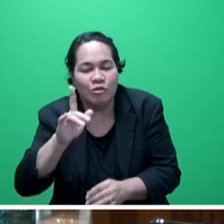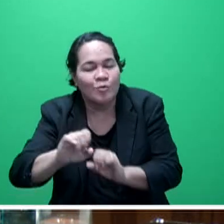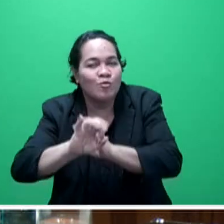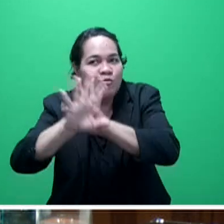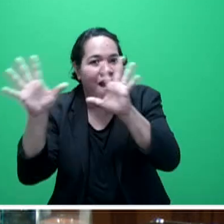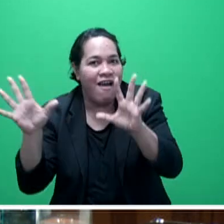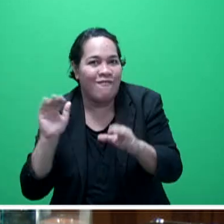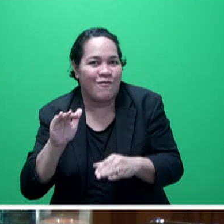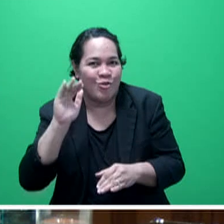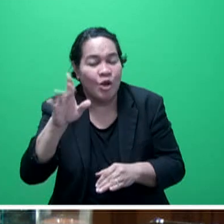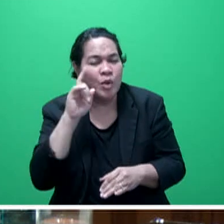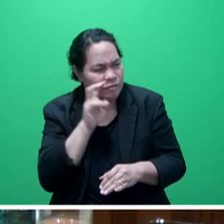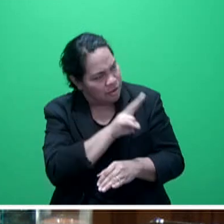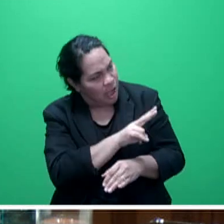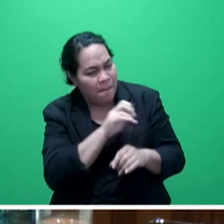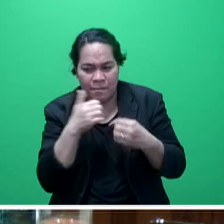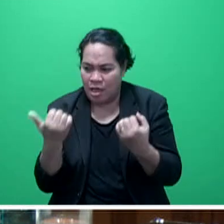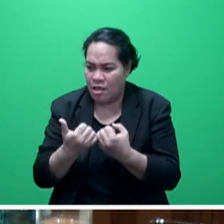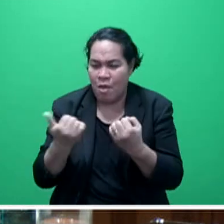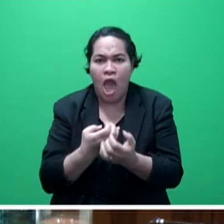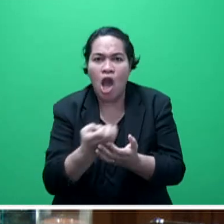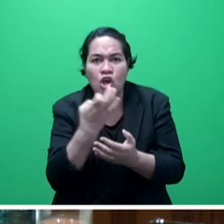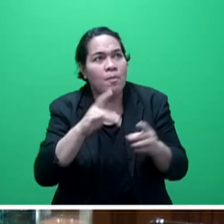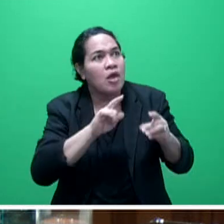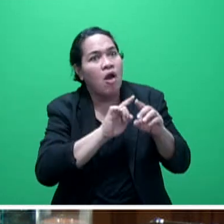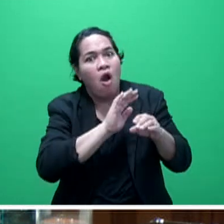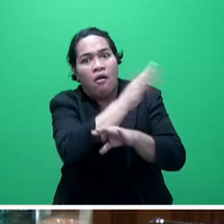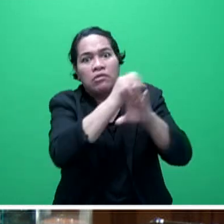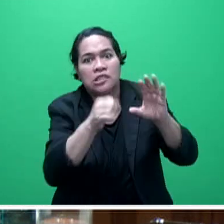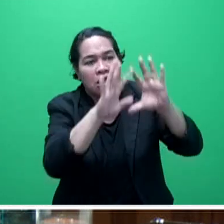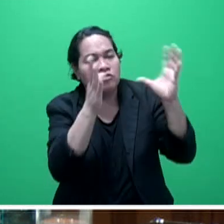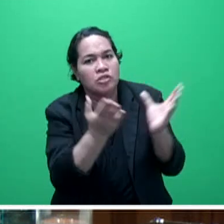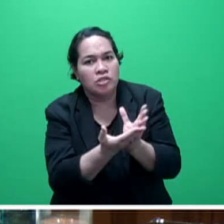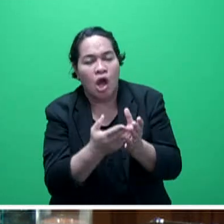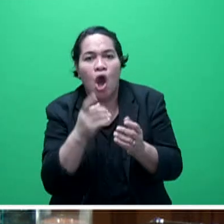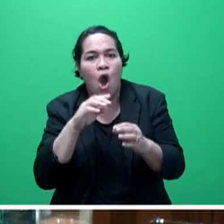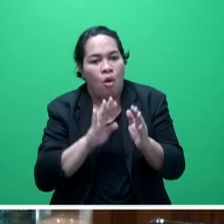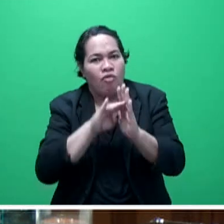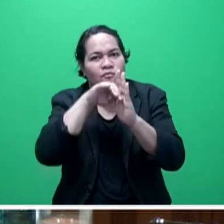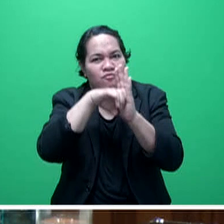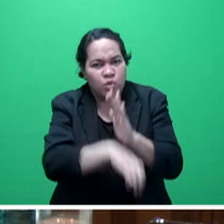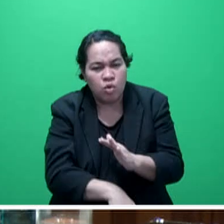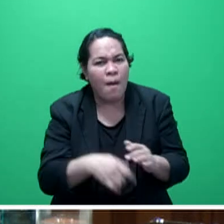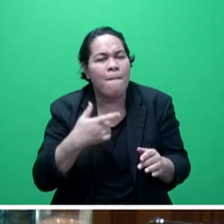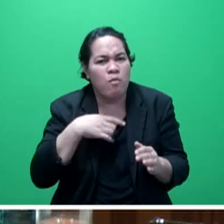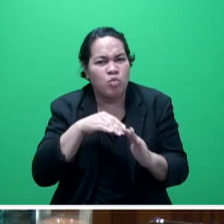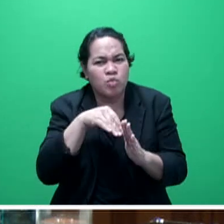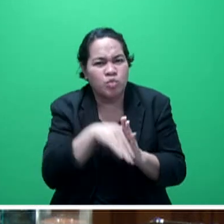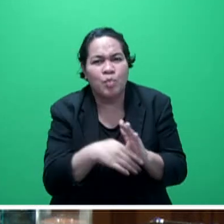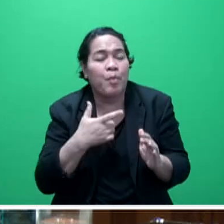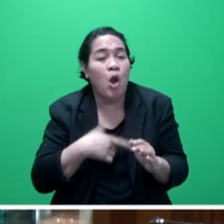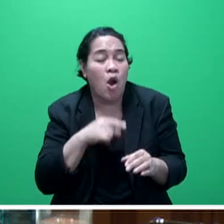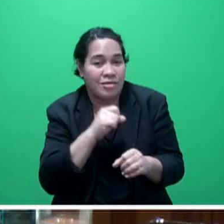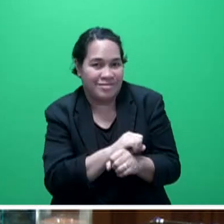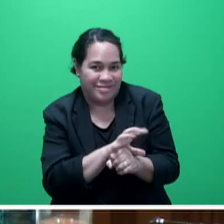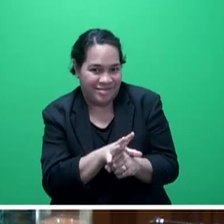sir, economies many times larger than Fiji have been torn apart because of this virus. Fiji is not